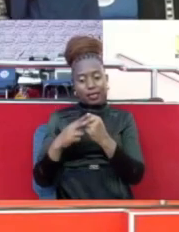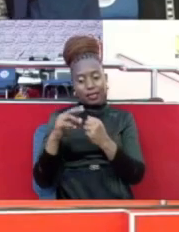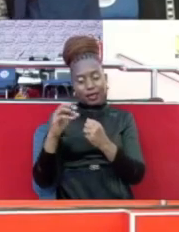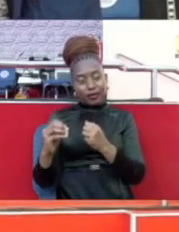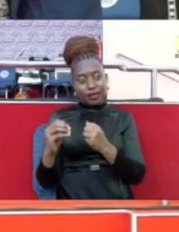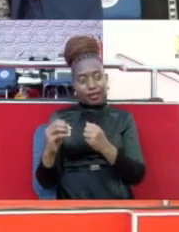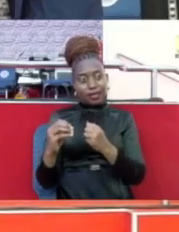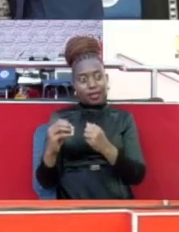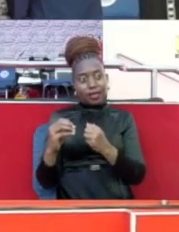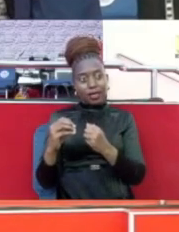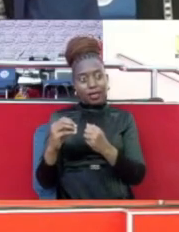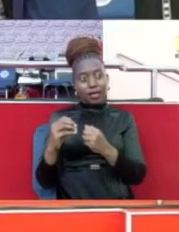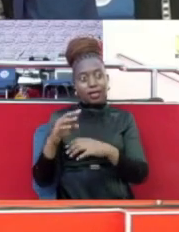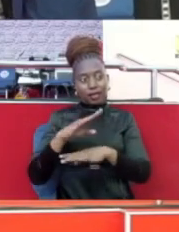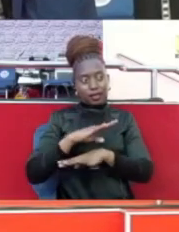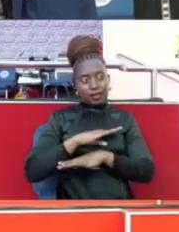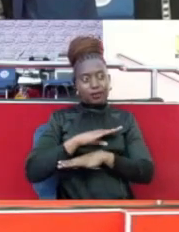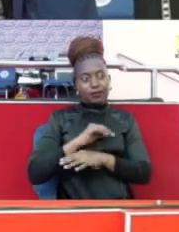Are you with me?